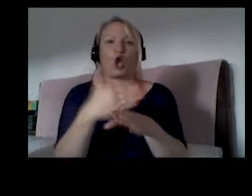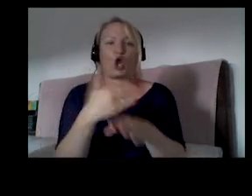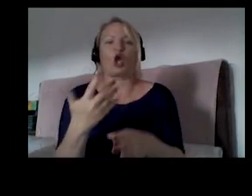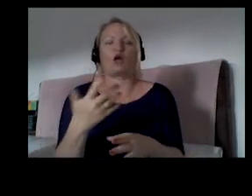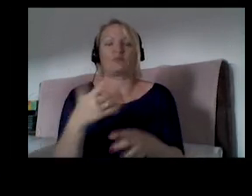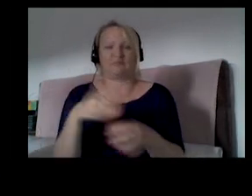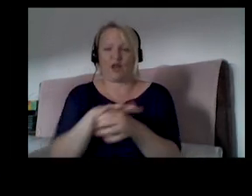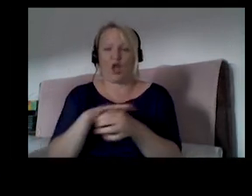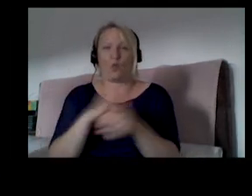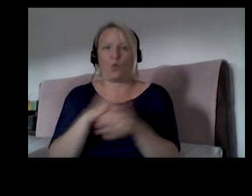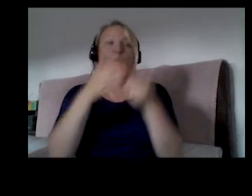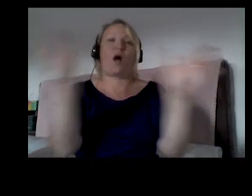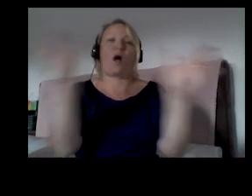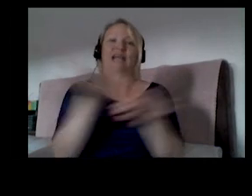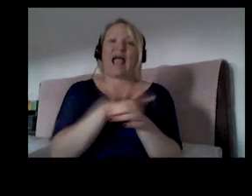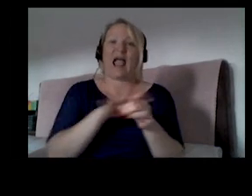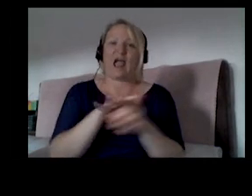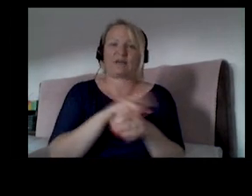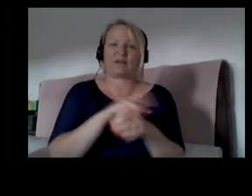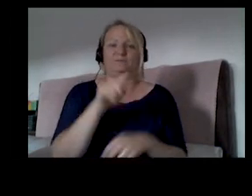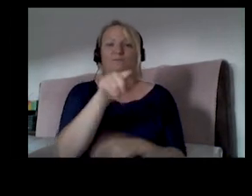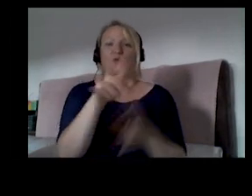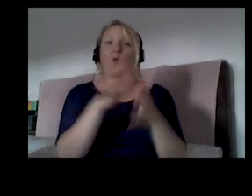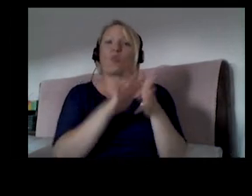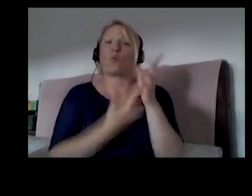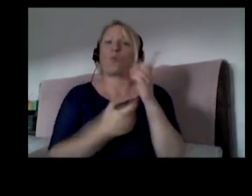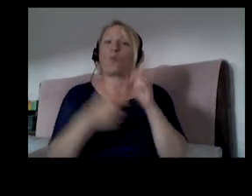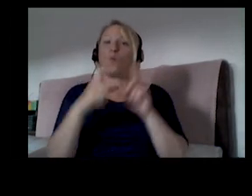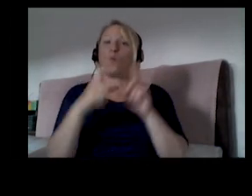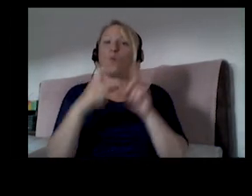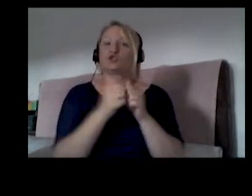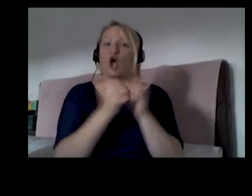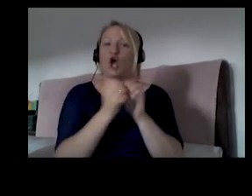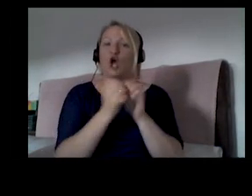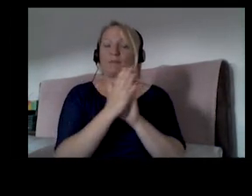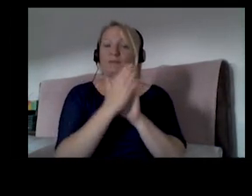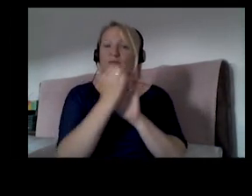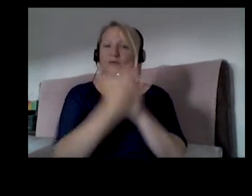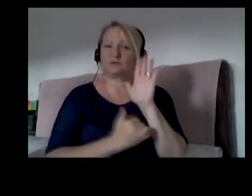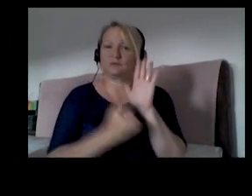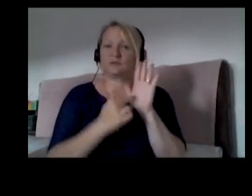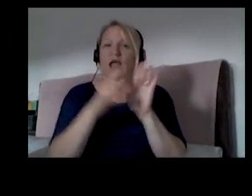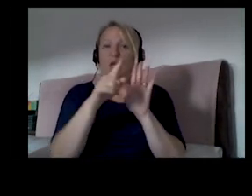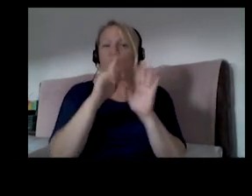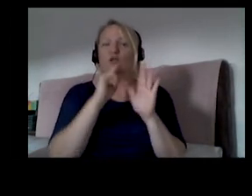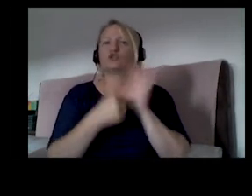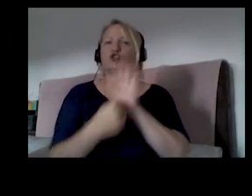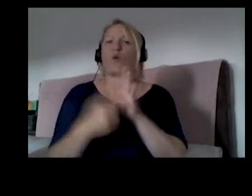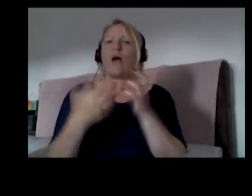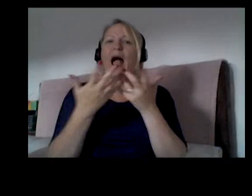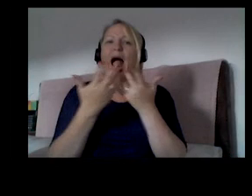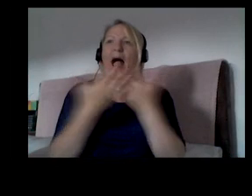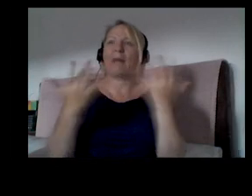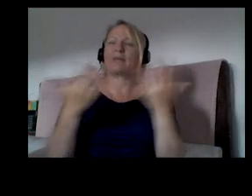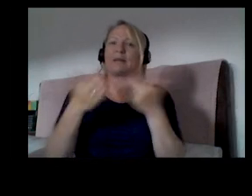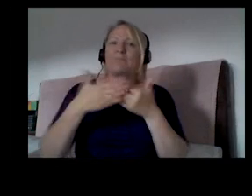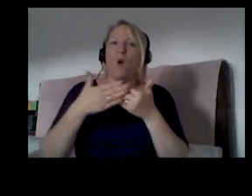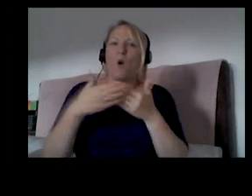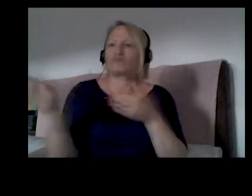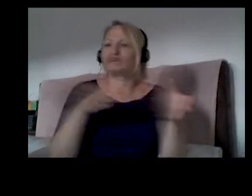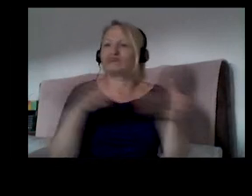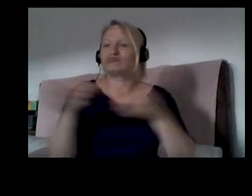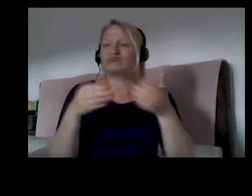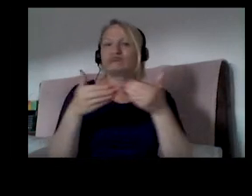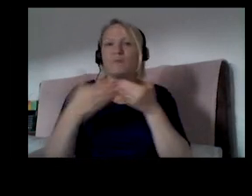access to existing jobs in the local and wider area. In our ward impact summaries, we flag how many existing jobs